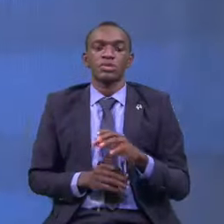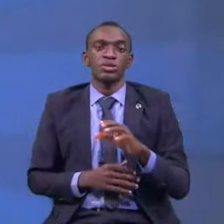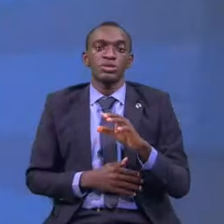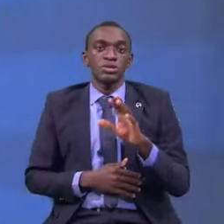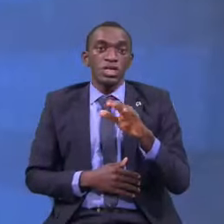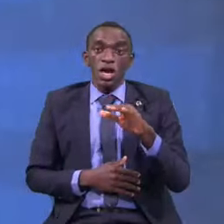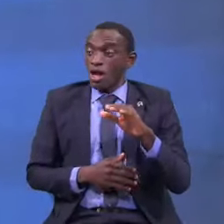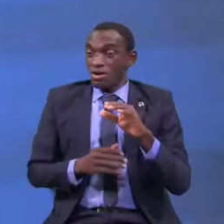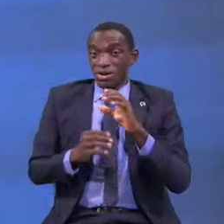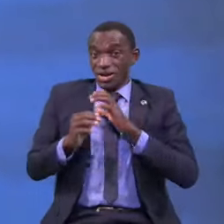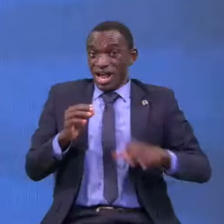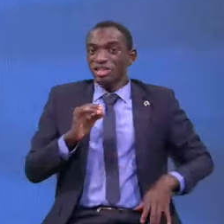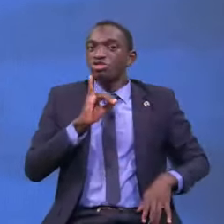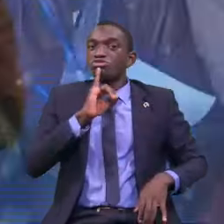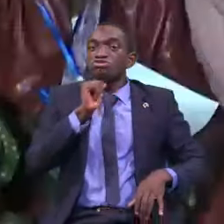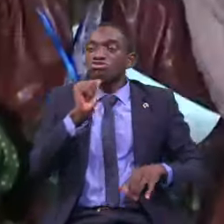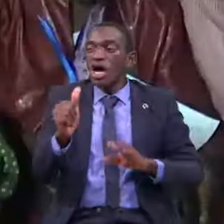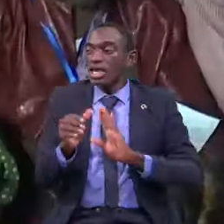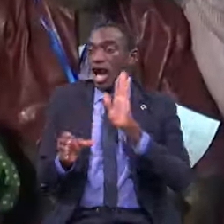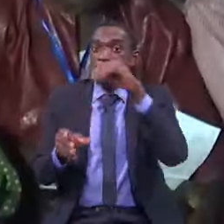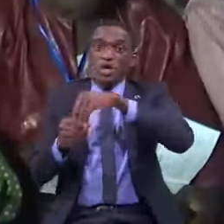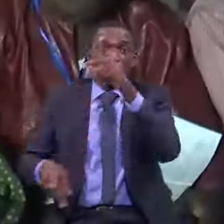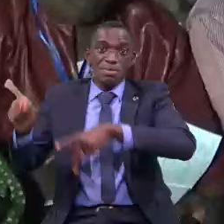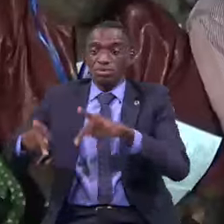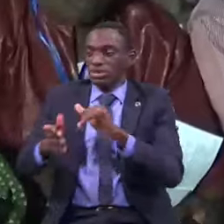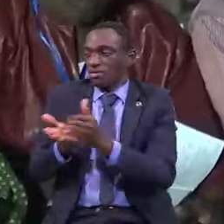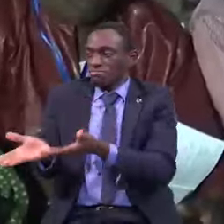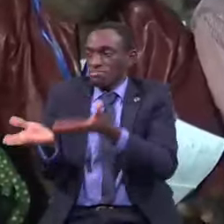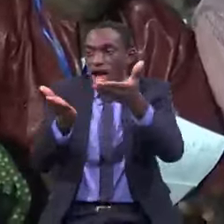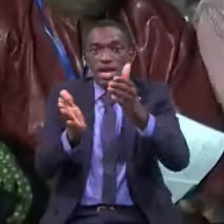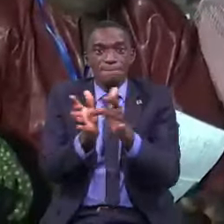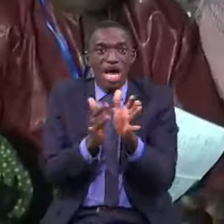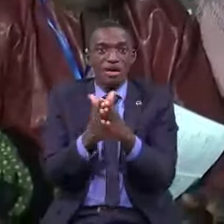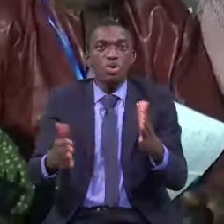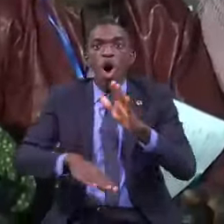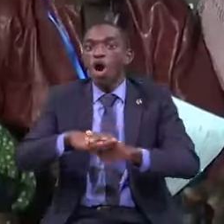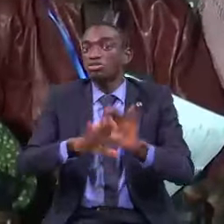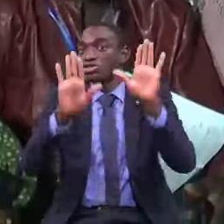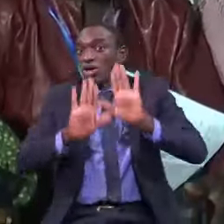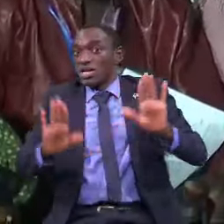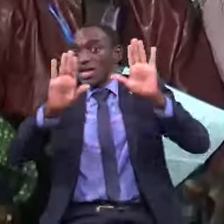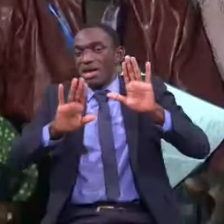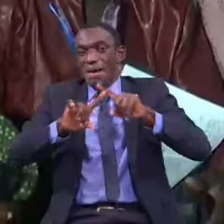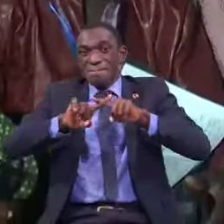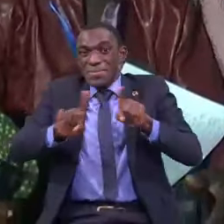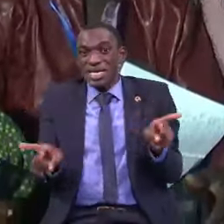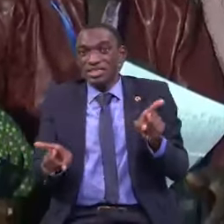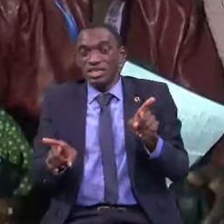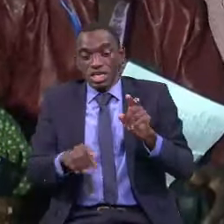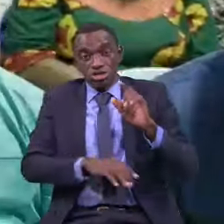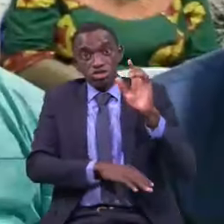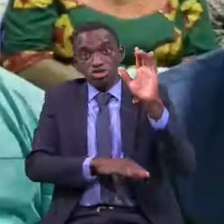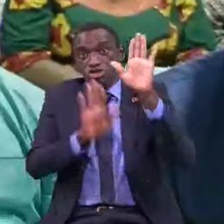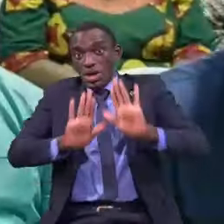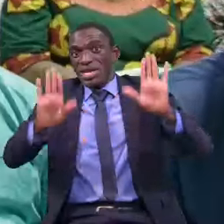Christ is not among the people that carry the Bible on Sunday and then they have the masquerade Sunday afternoon. Come